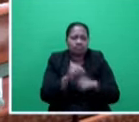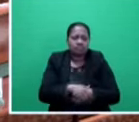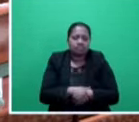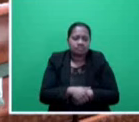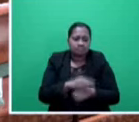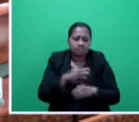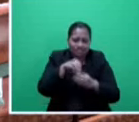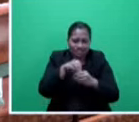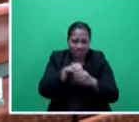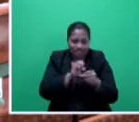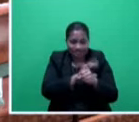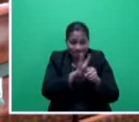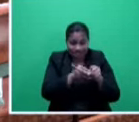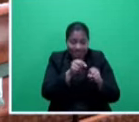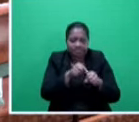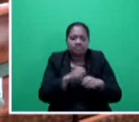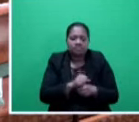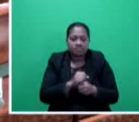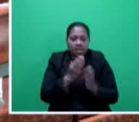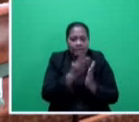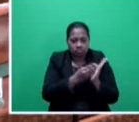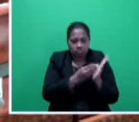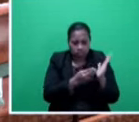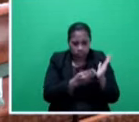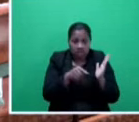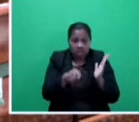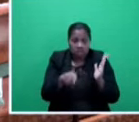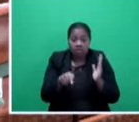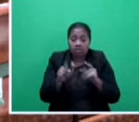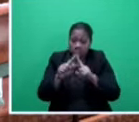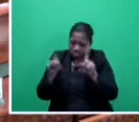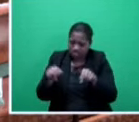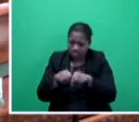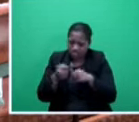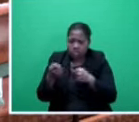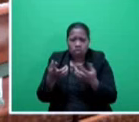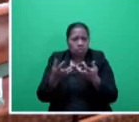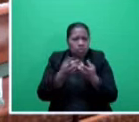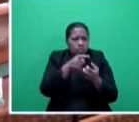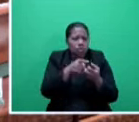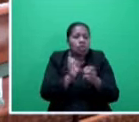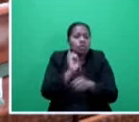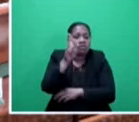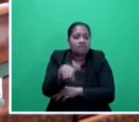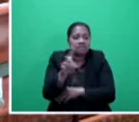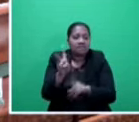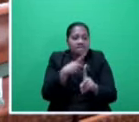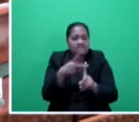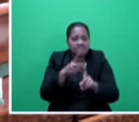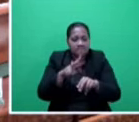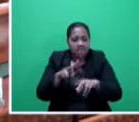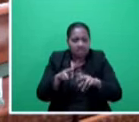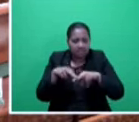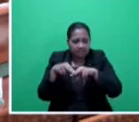response budget. The petition is in relation to domestic violence in Fiji and